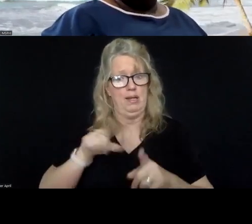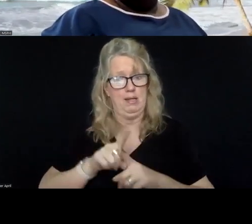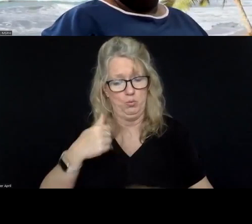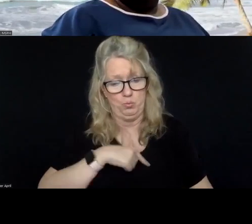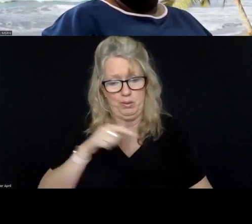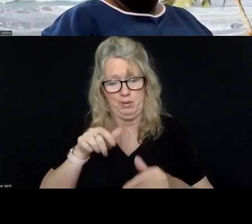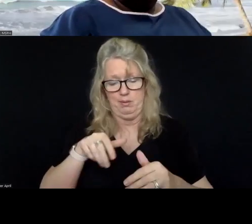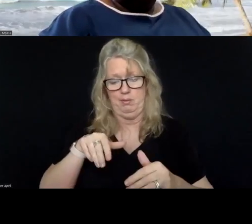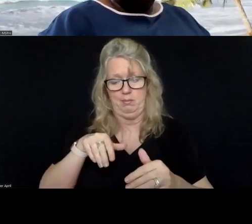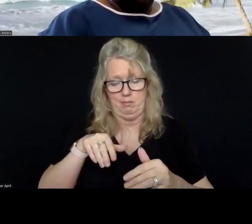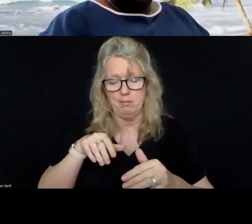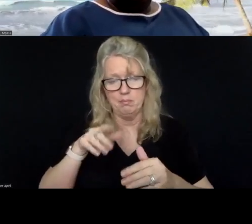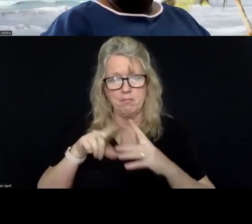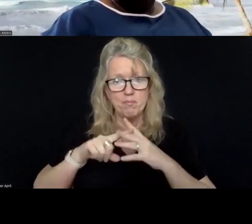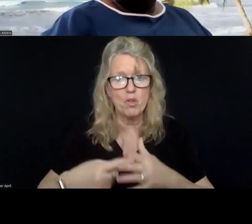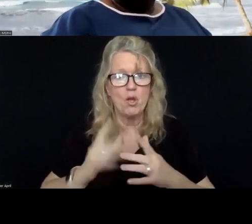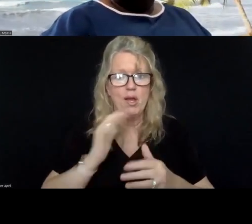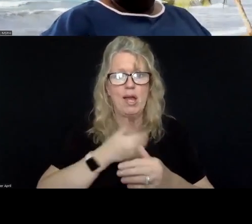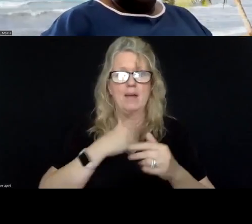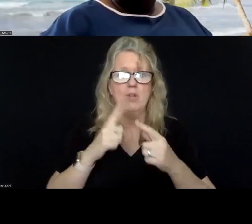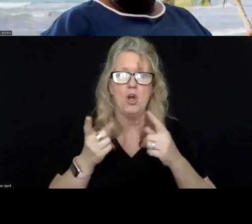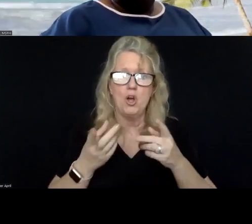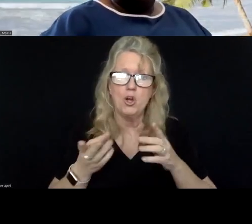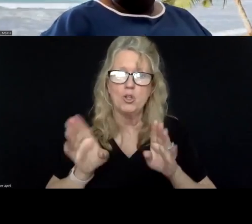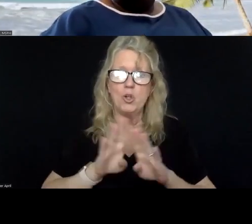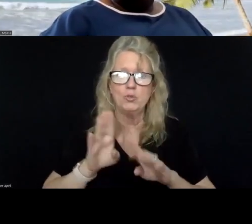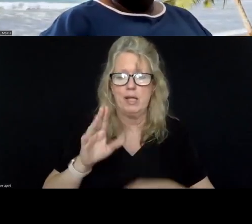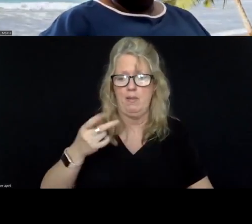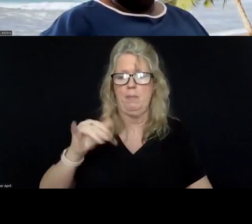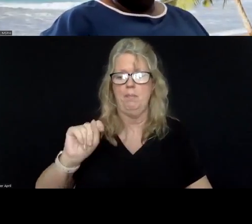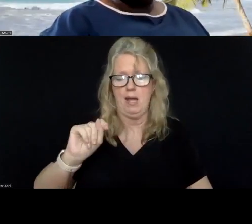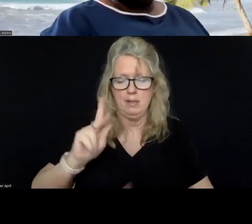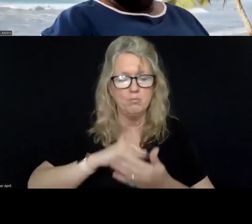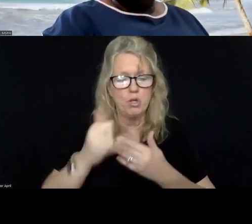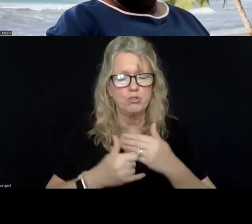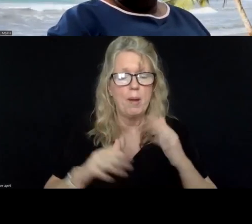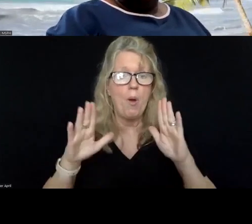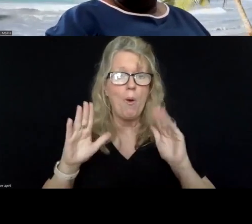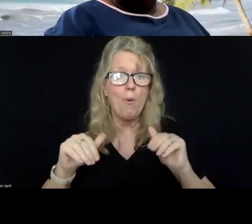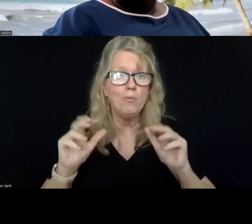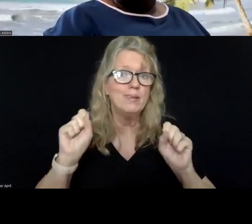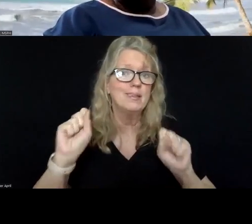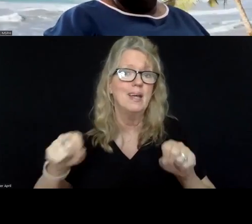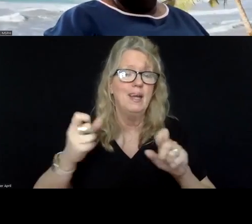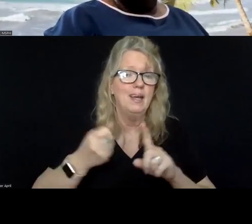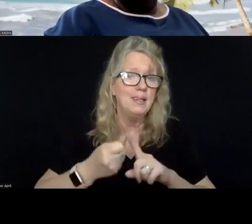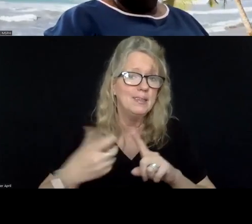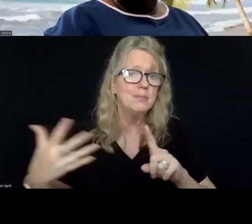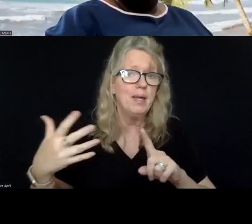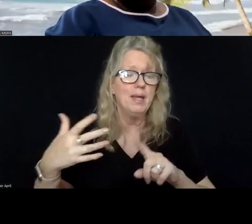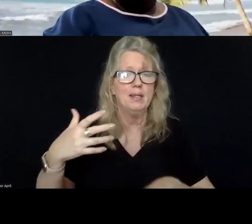into our closing of the pilot project and hopefully expanding CROP to a